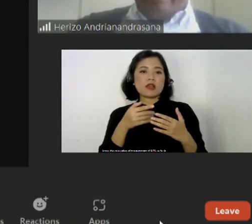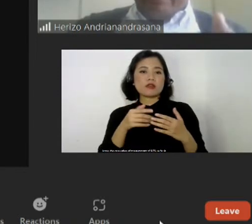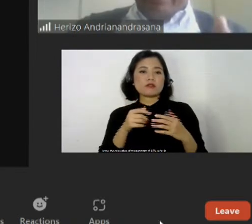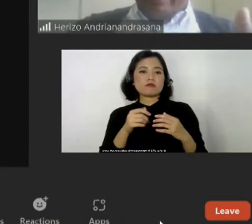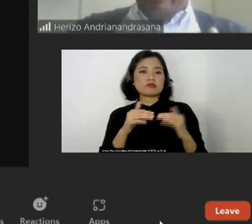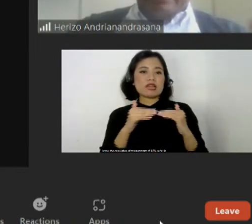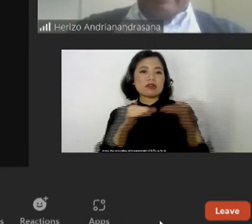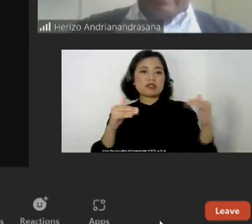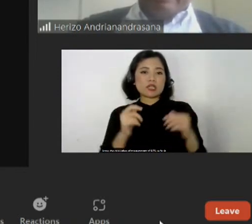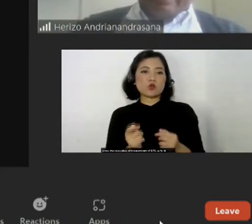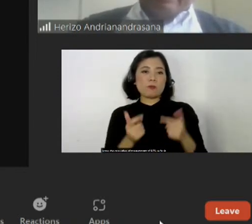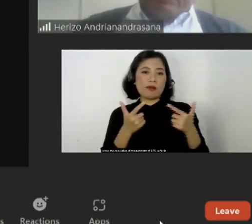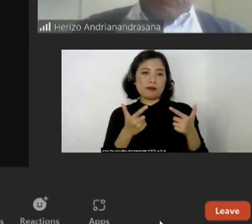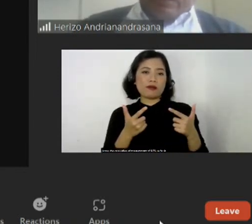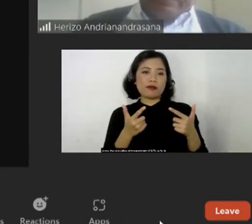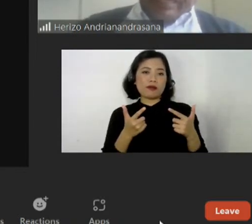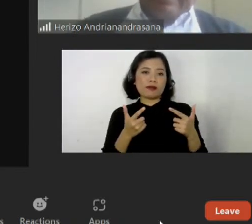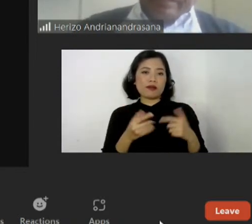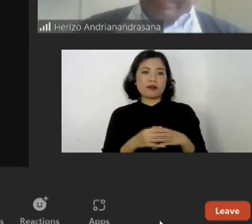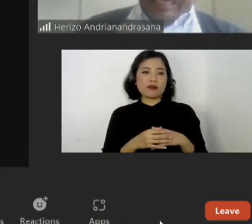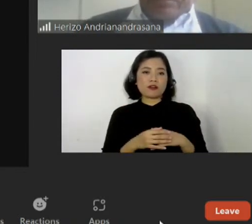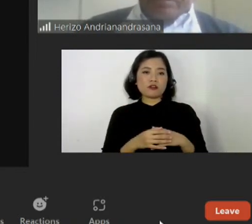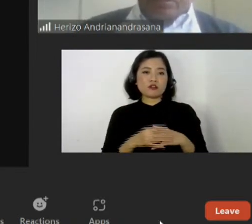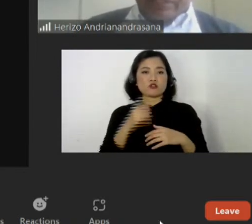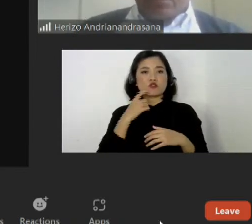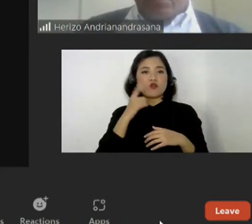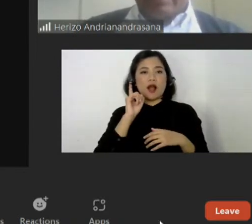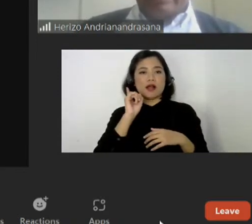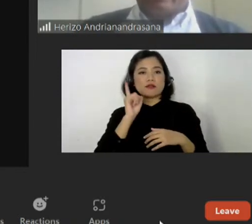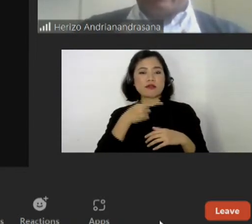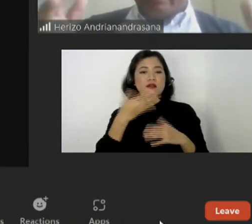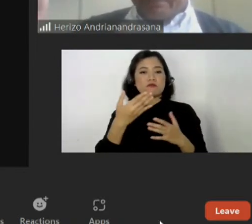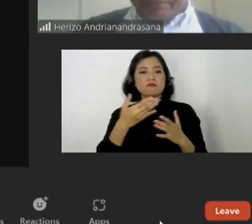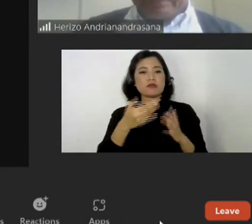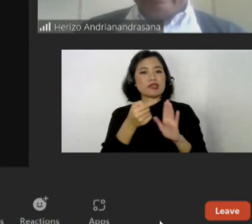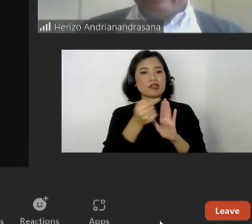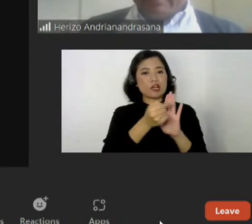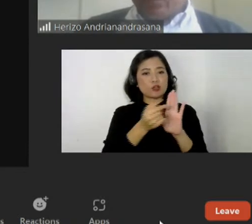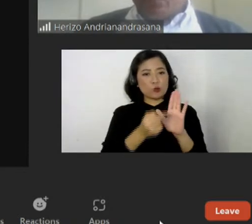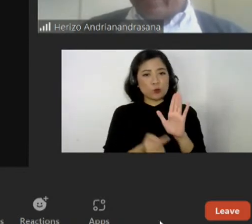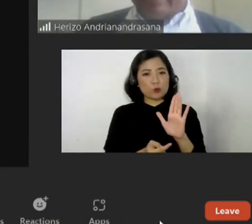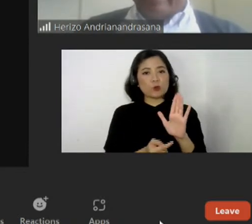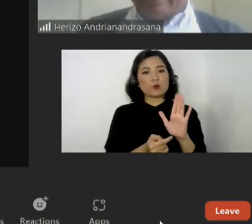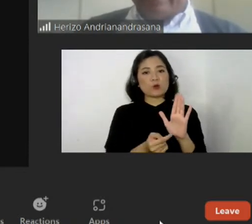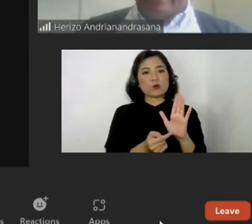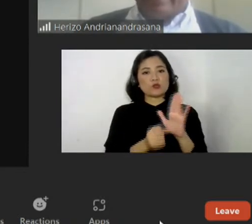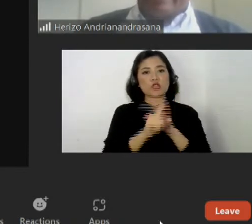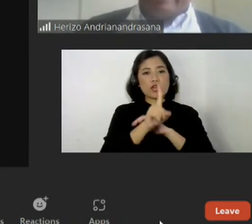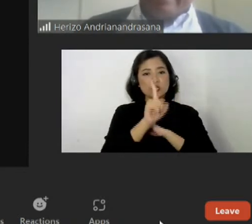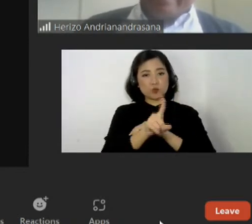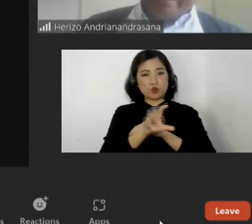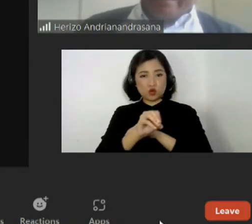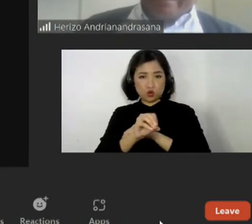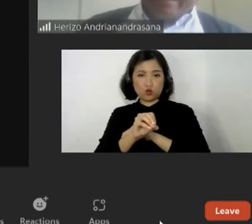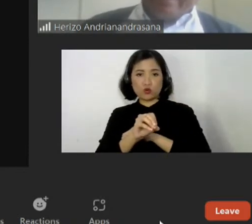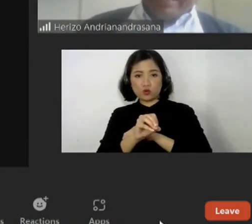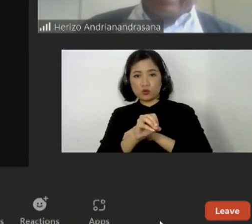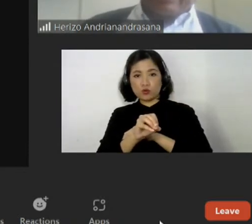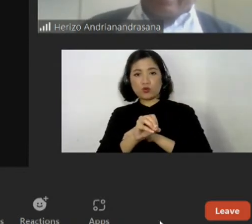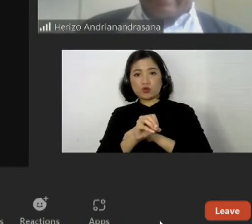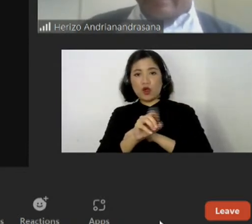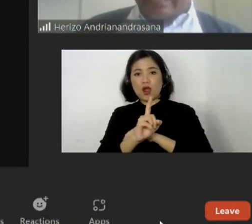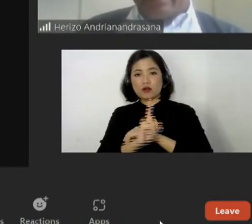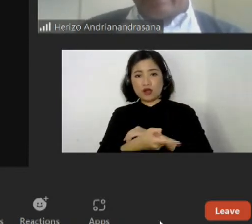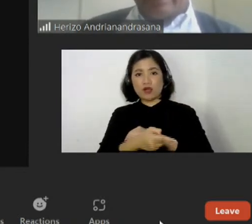these have 10 indicators. So the goal is to understand if there